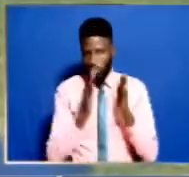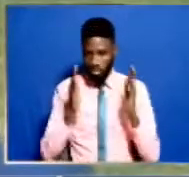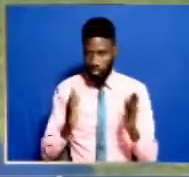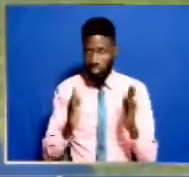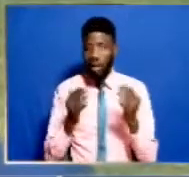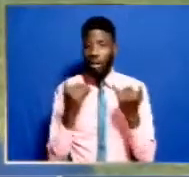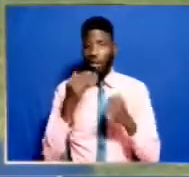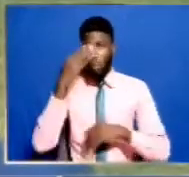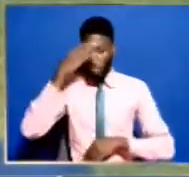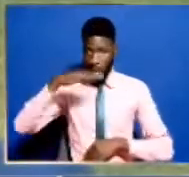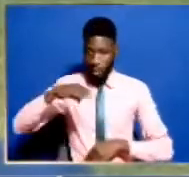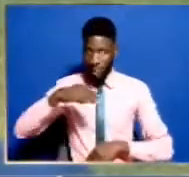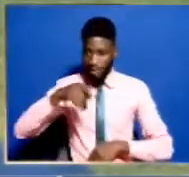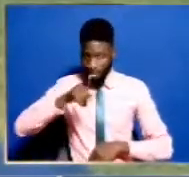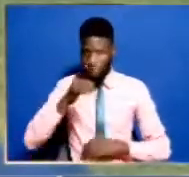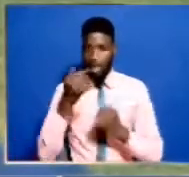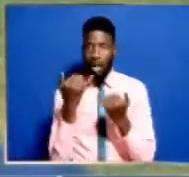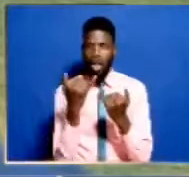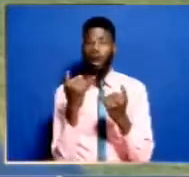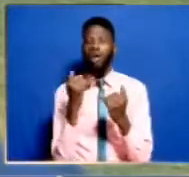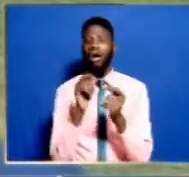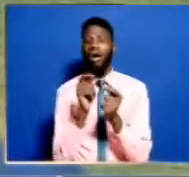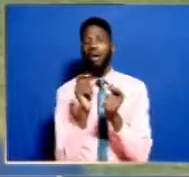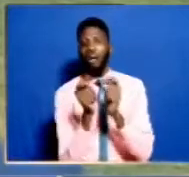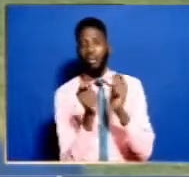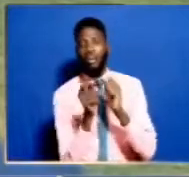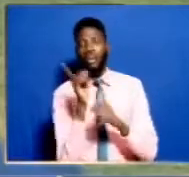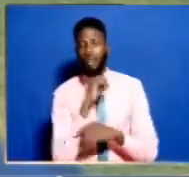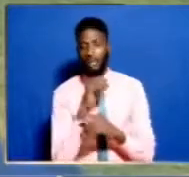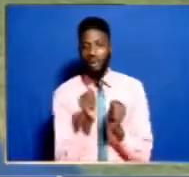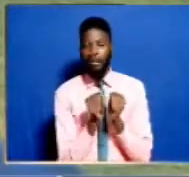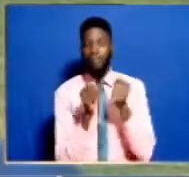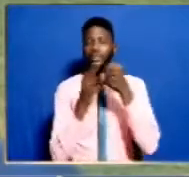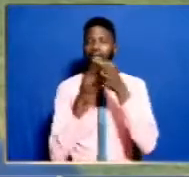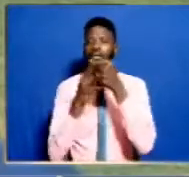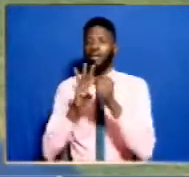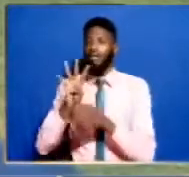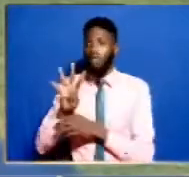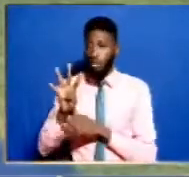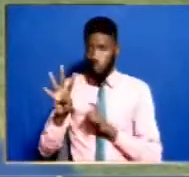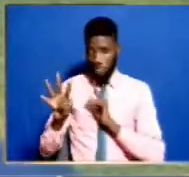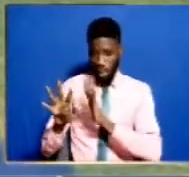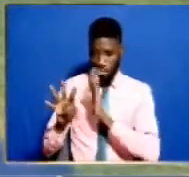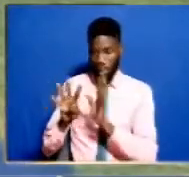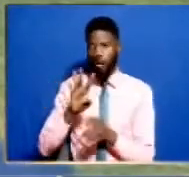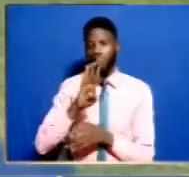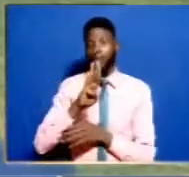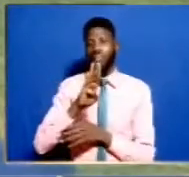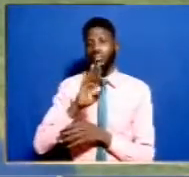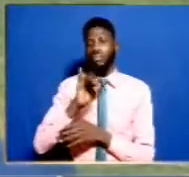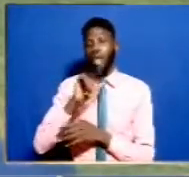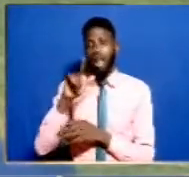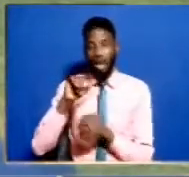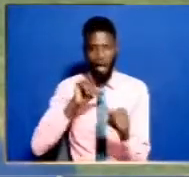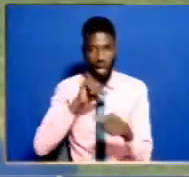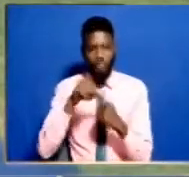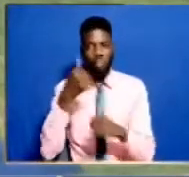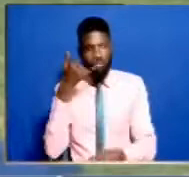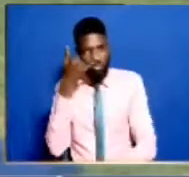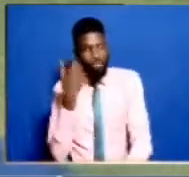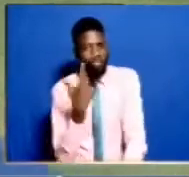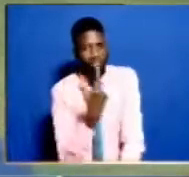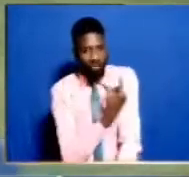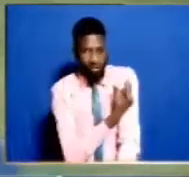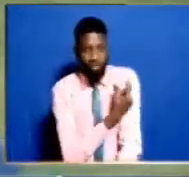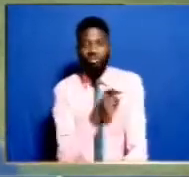have risen to the occasion and have been able to amend the 1994 bill on narcotics, call it